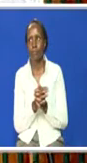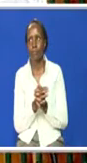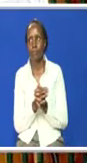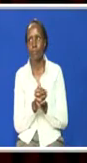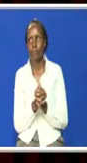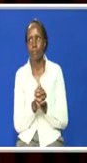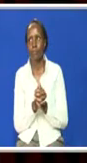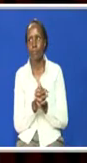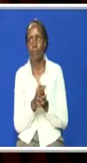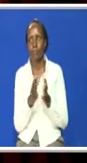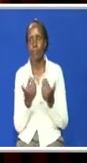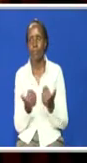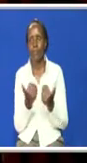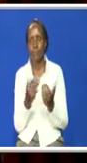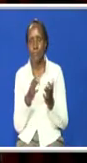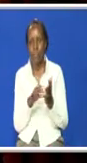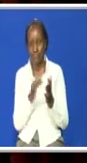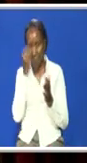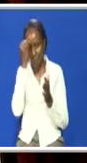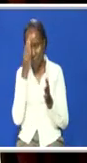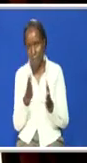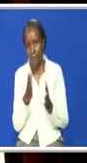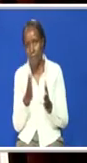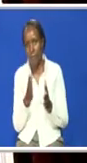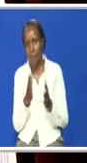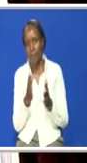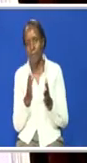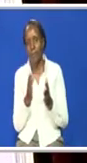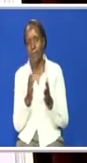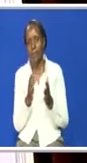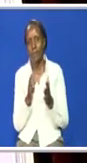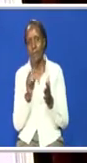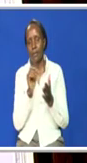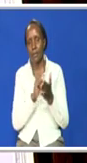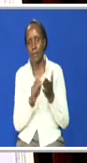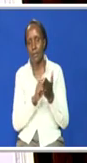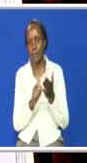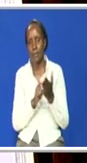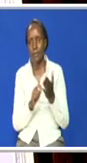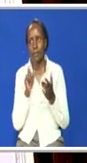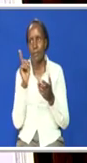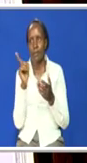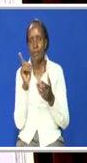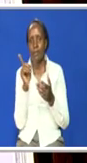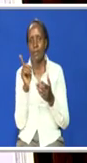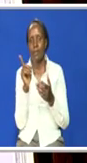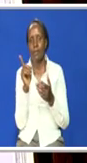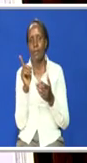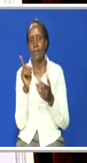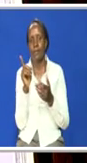Learner, do this sum for me.